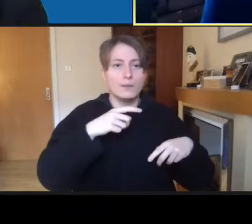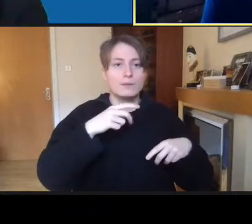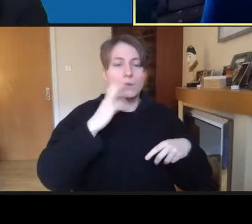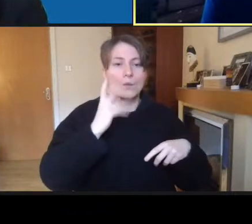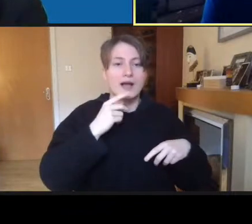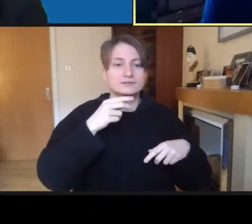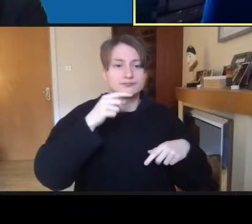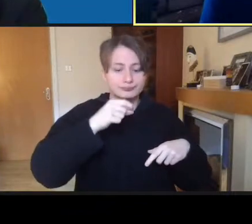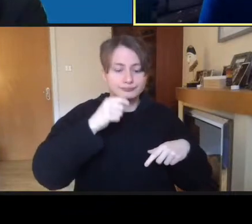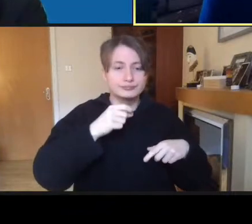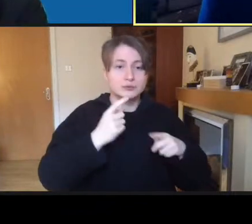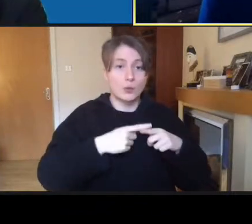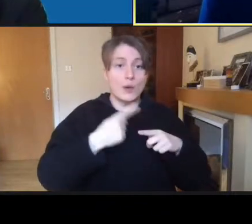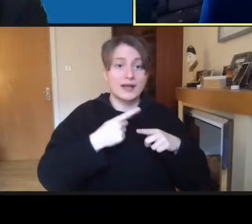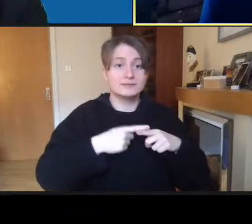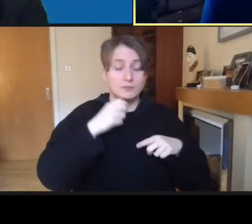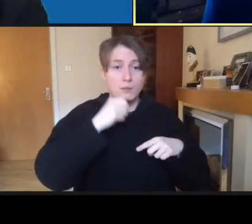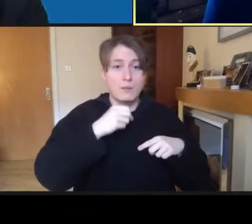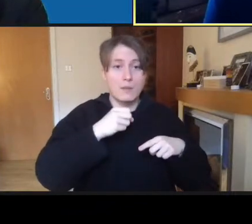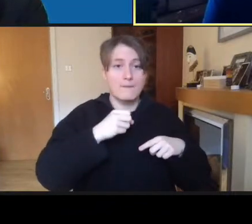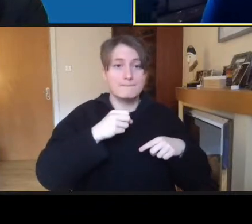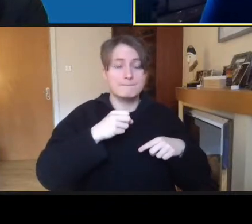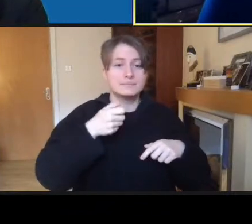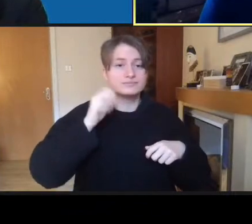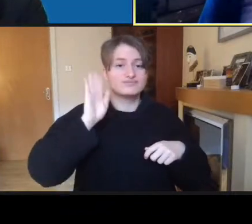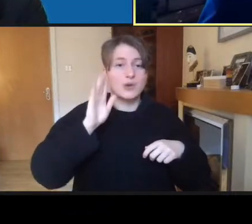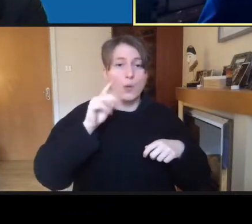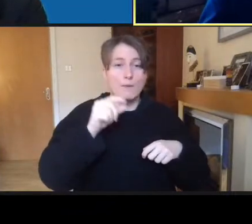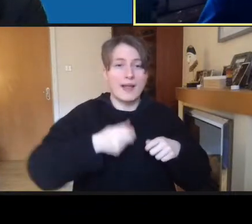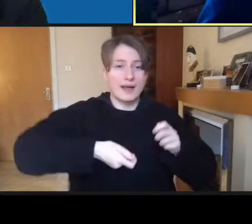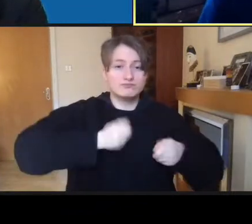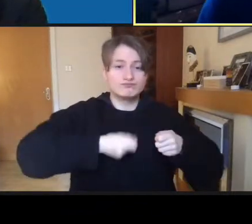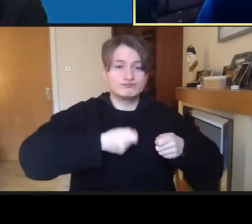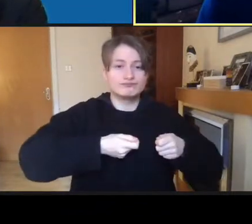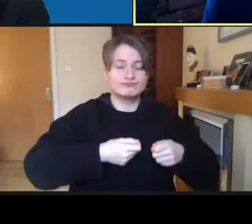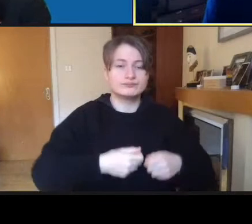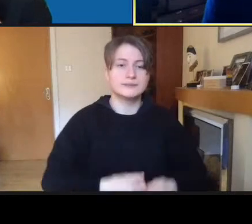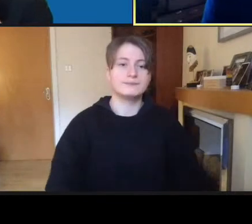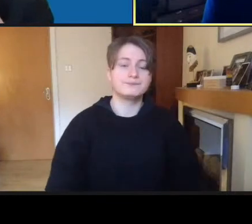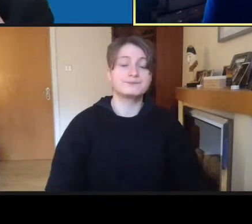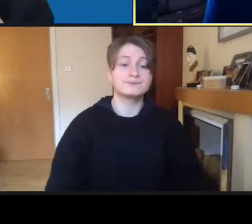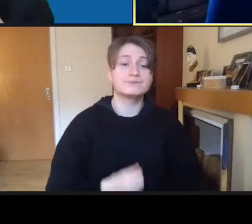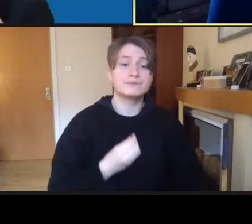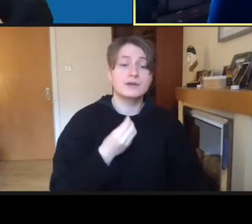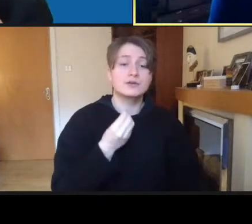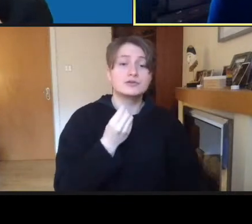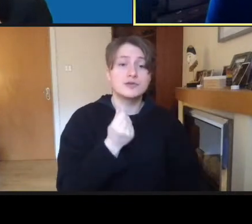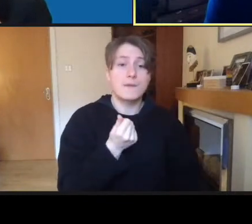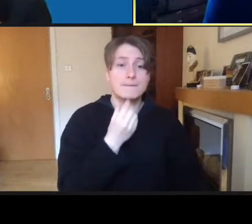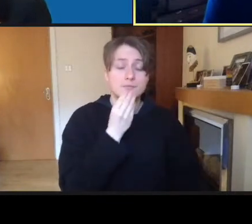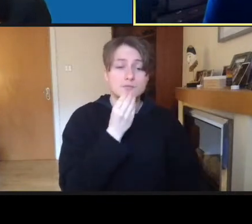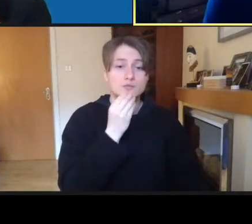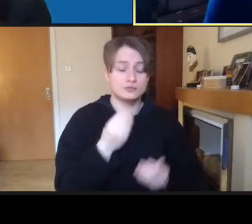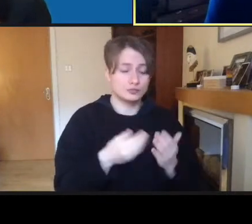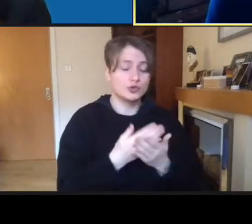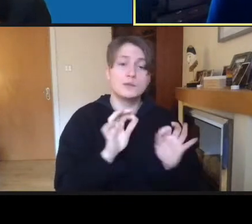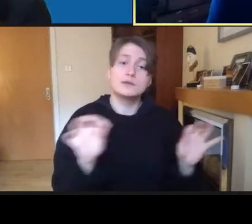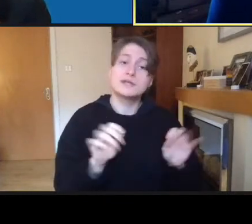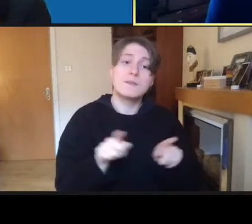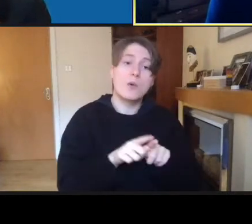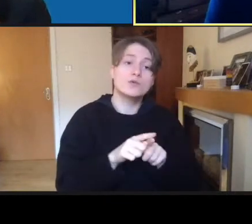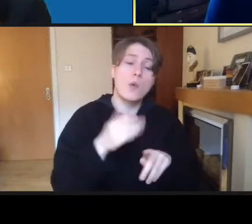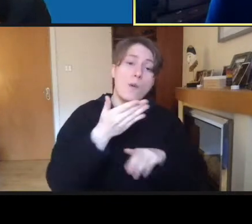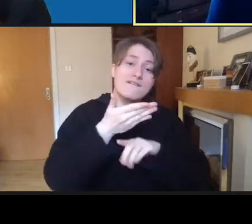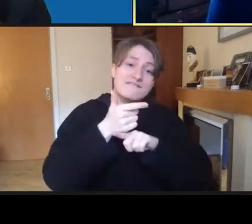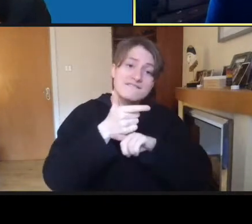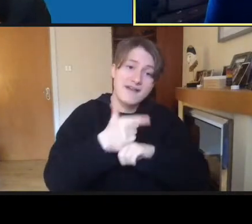So this works well. I mean, a lot of composers, both in contemporary music and also in film music, love using this blowing